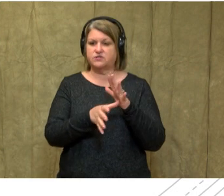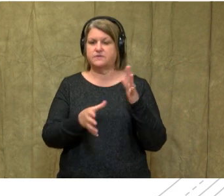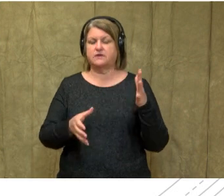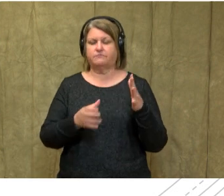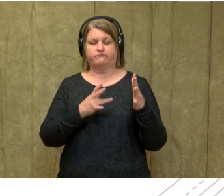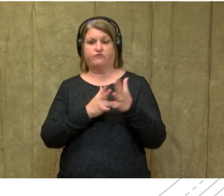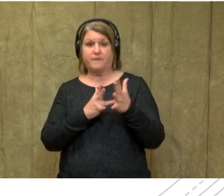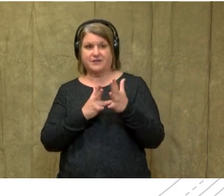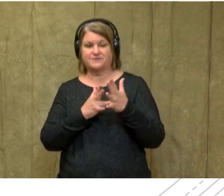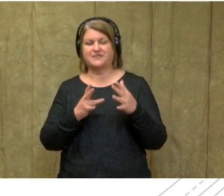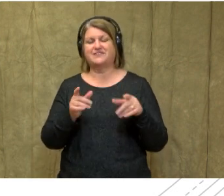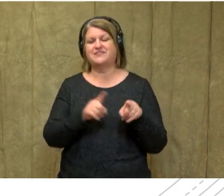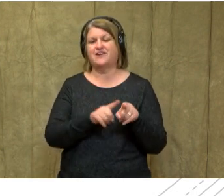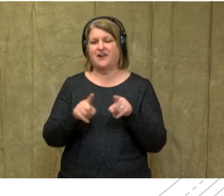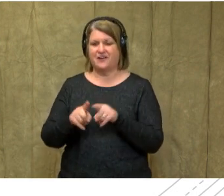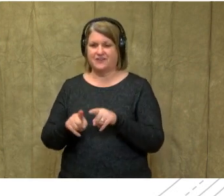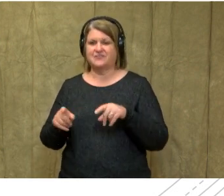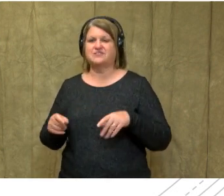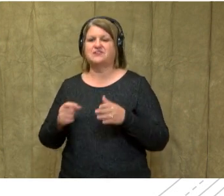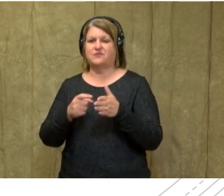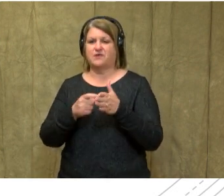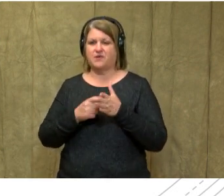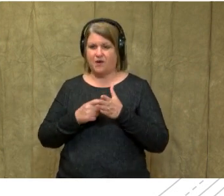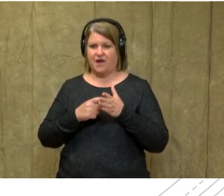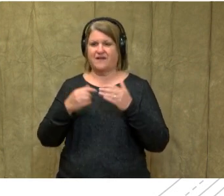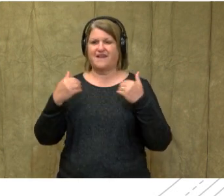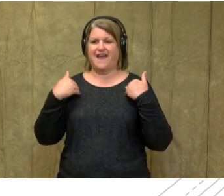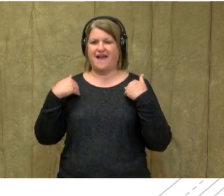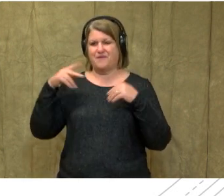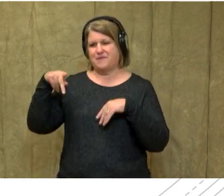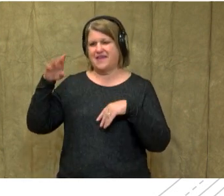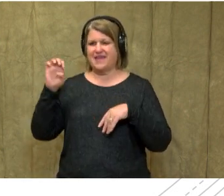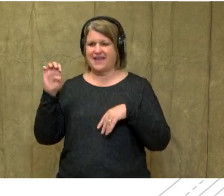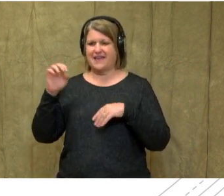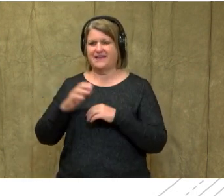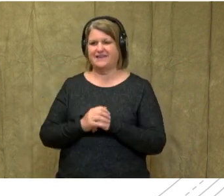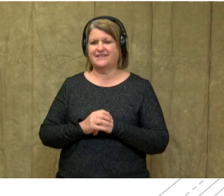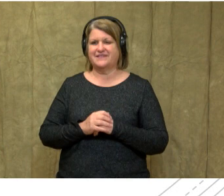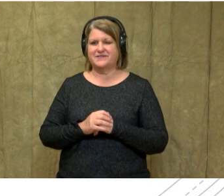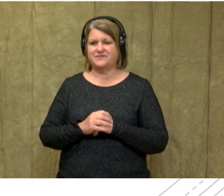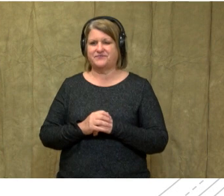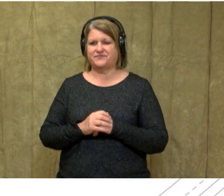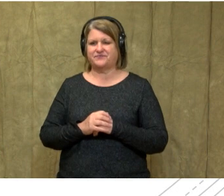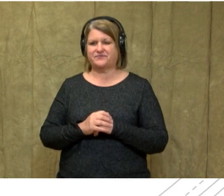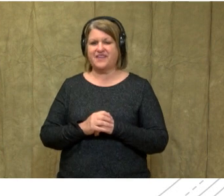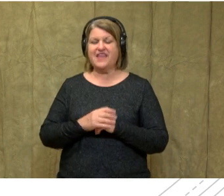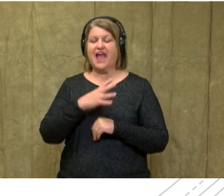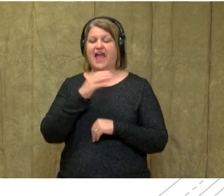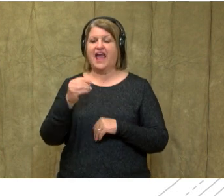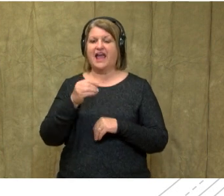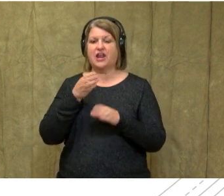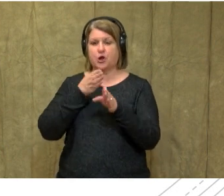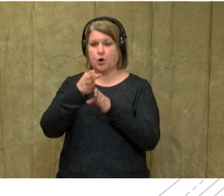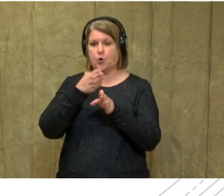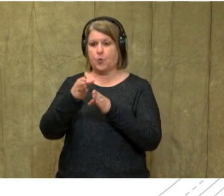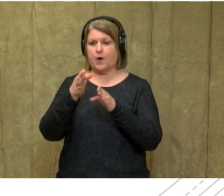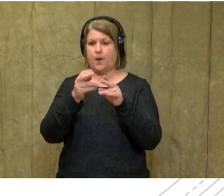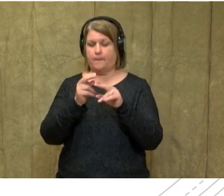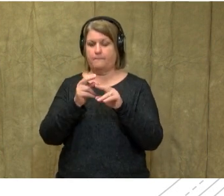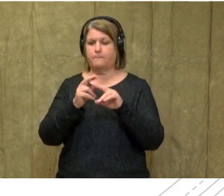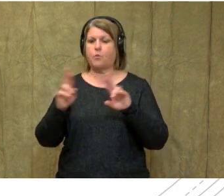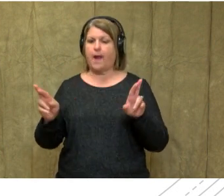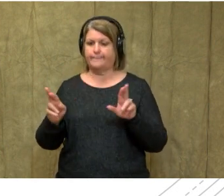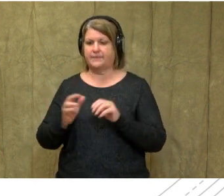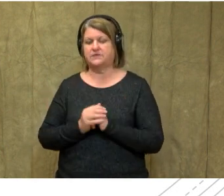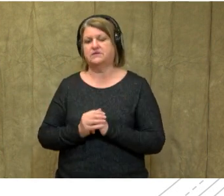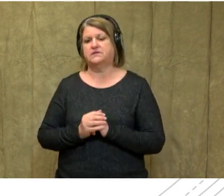beginning kinesiology, which is PE, it's a nice fancy word for PE, and career prep. And there are some exceptions here that